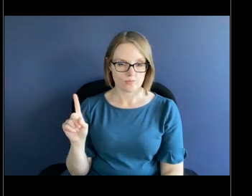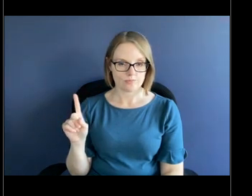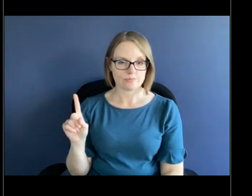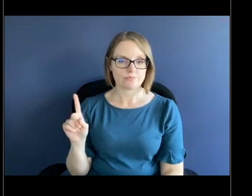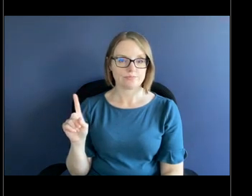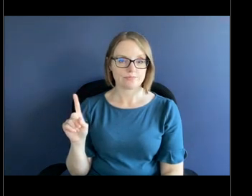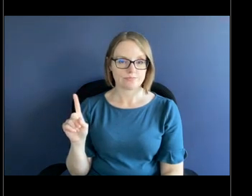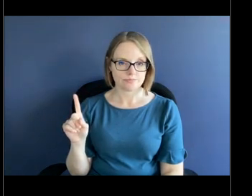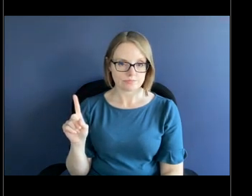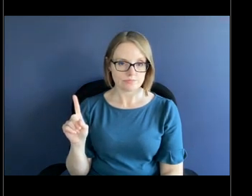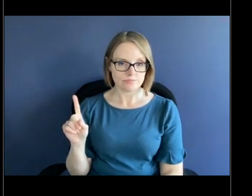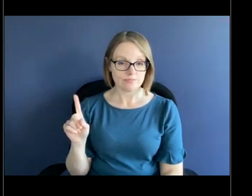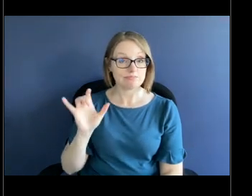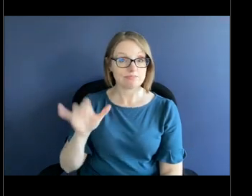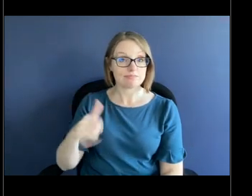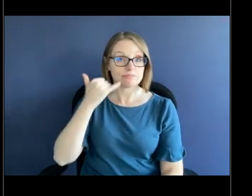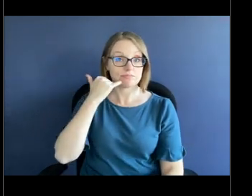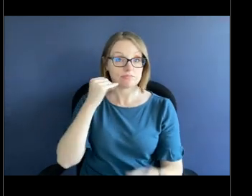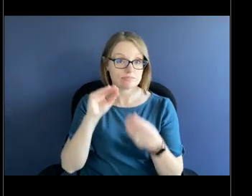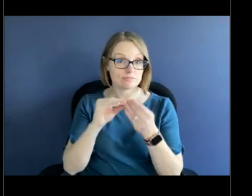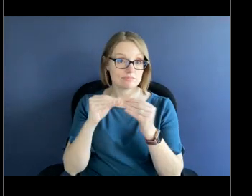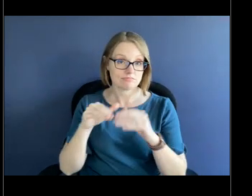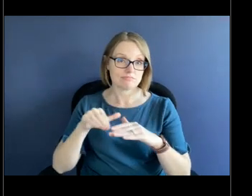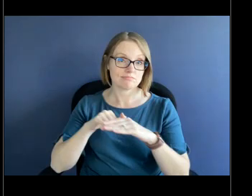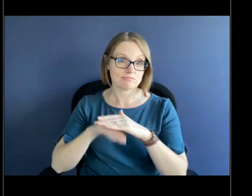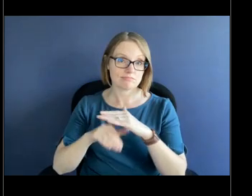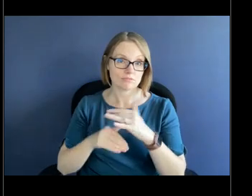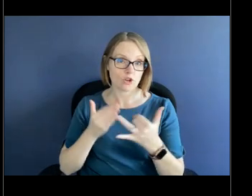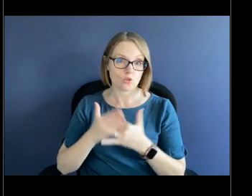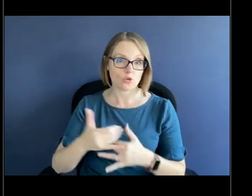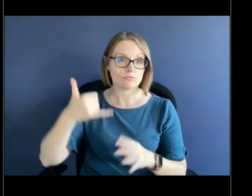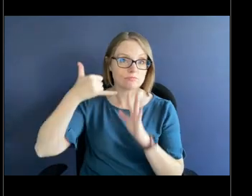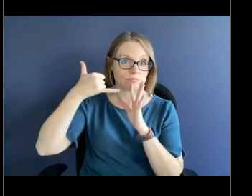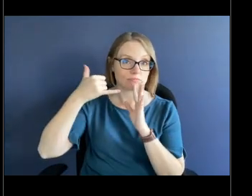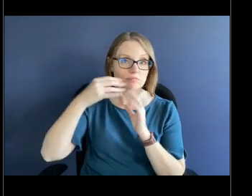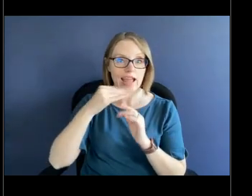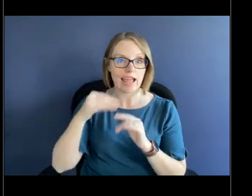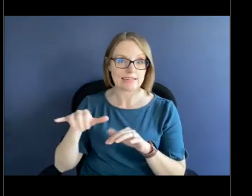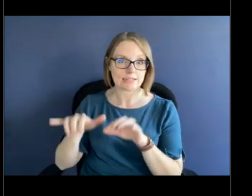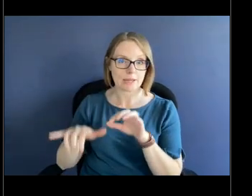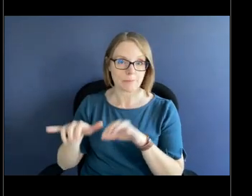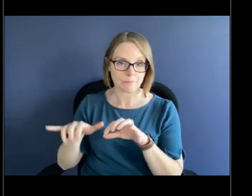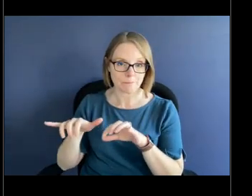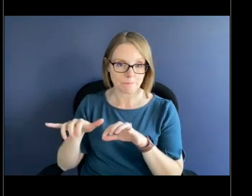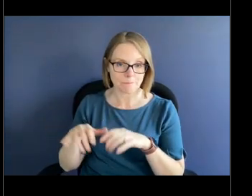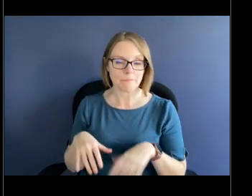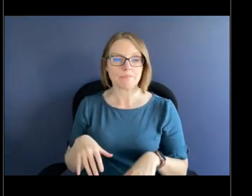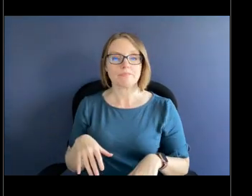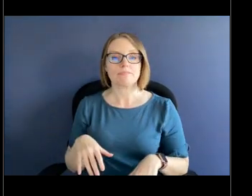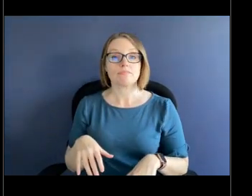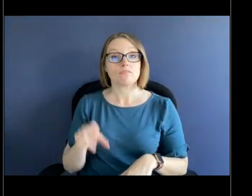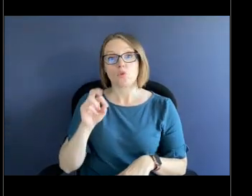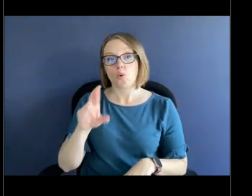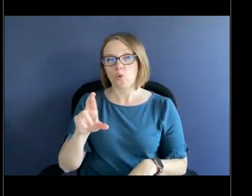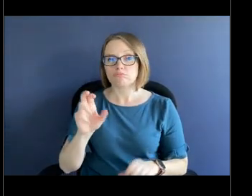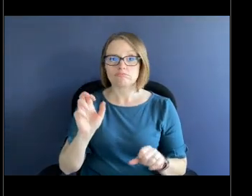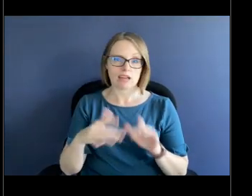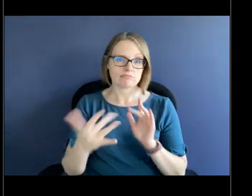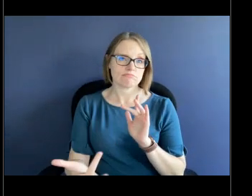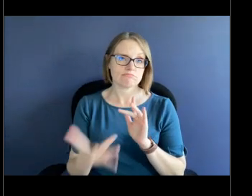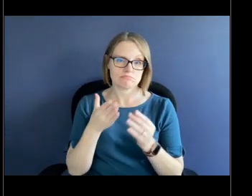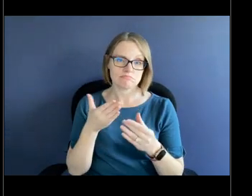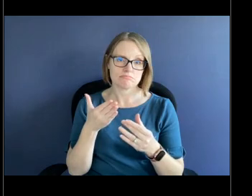888-341-7781. And that number is accessible by voice and teletypewriter, or feel free to